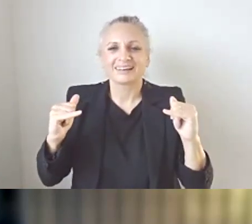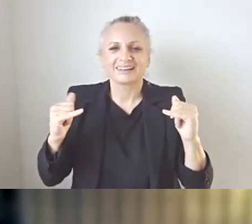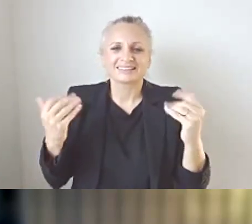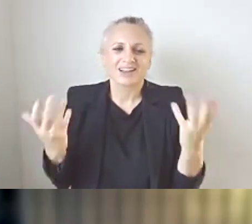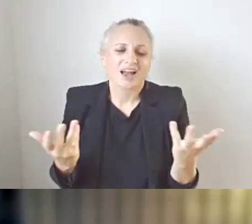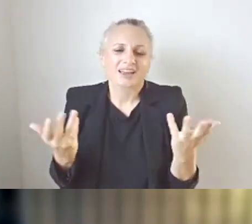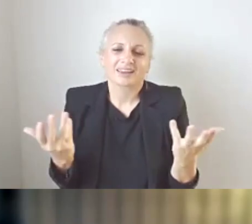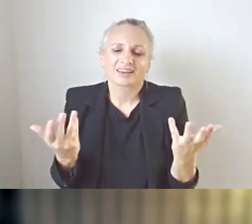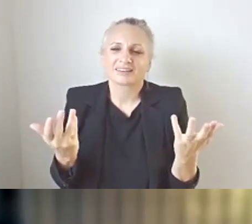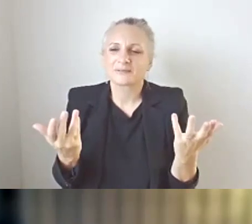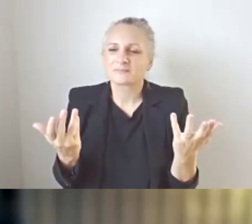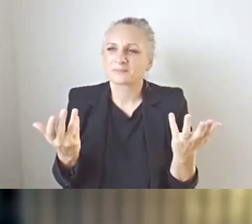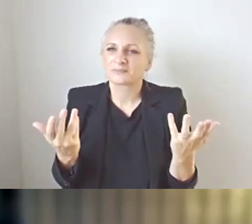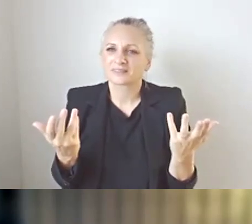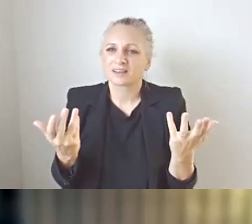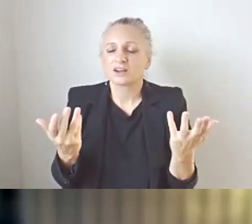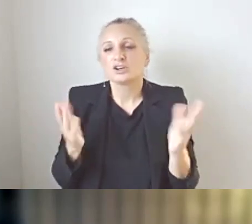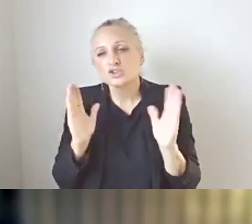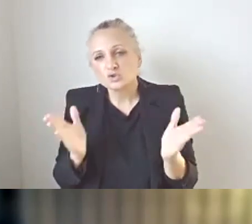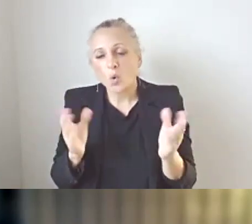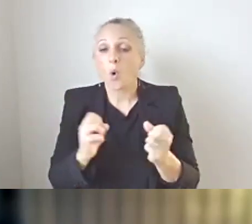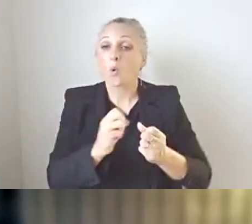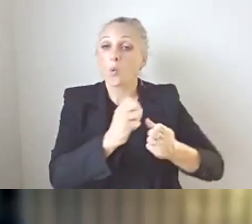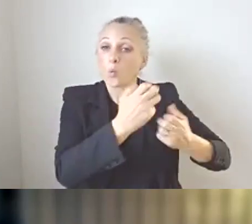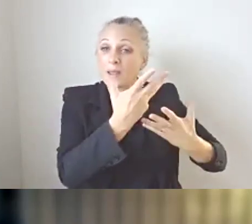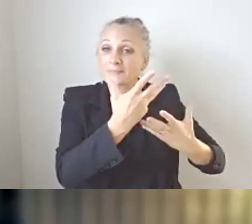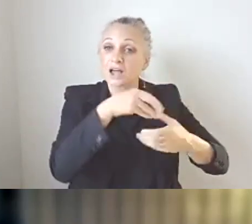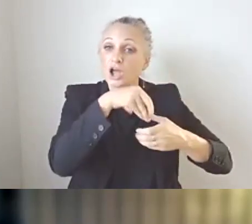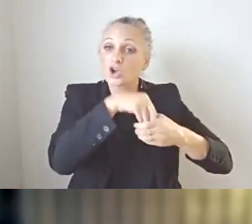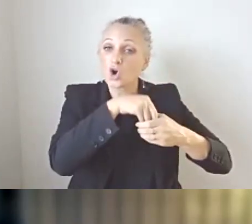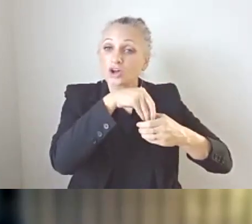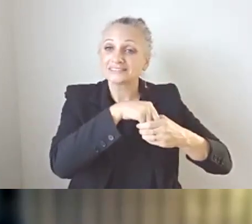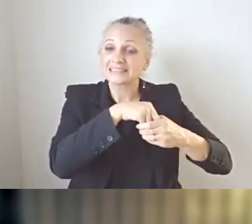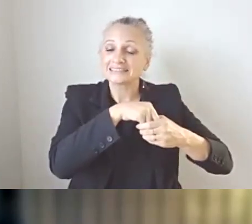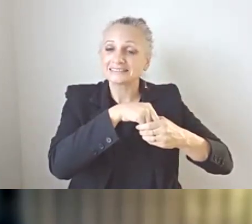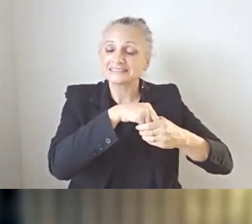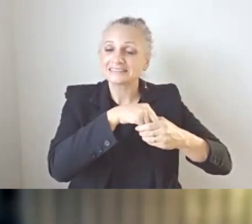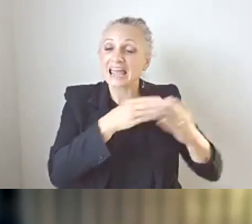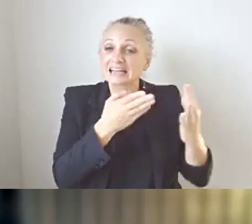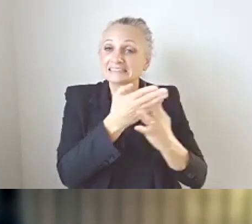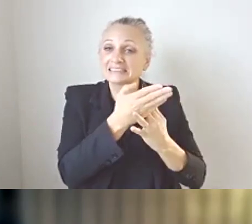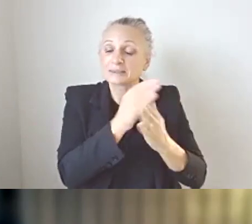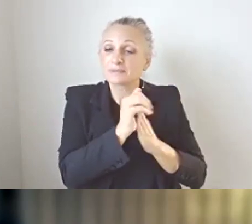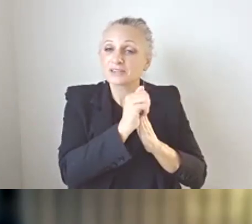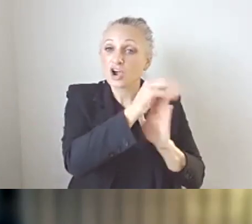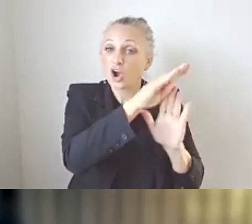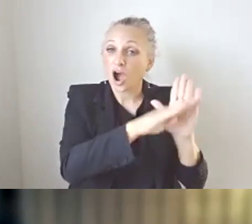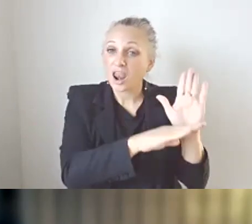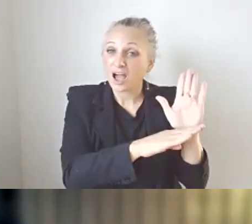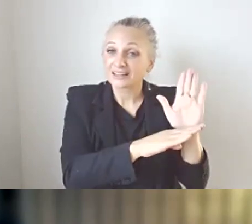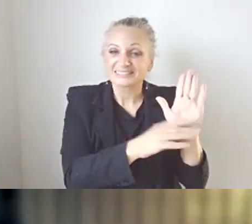web content accessibility guidelines is just the start. Accessibility goes much, much further than